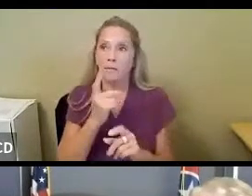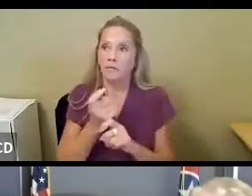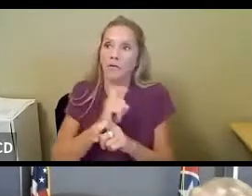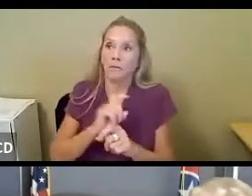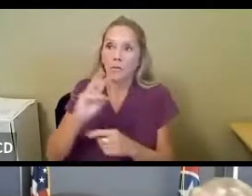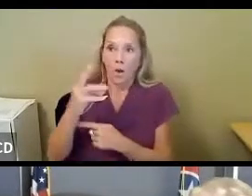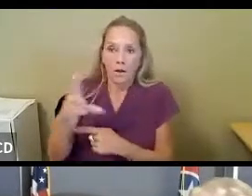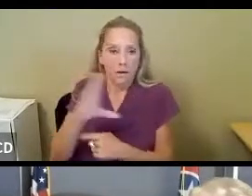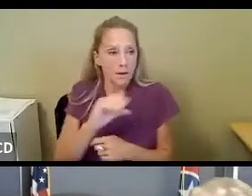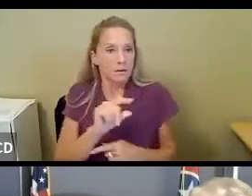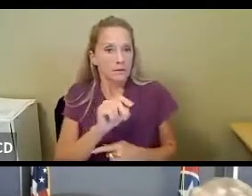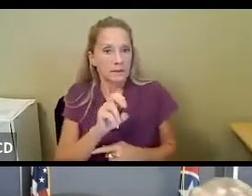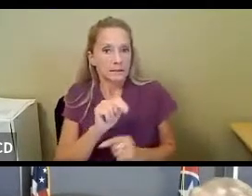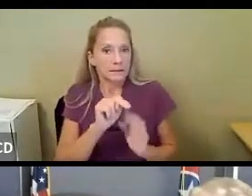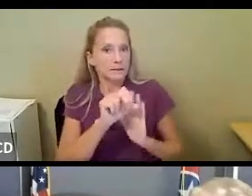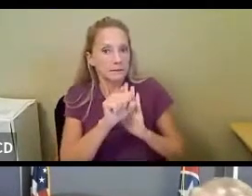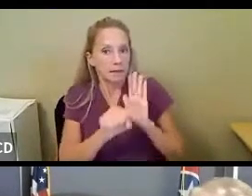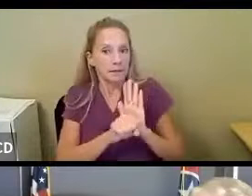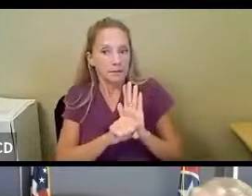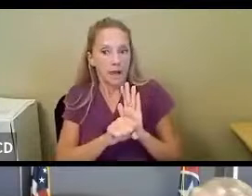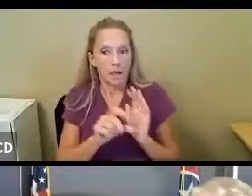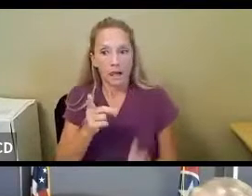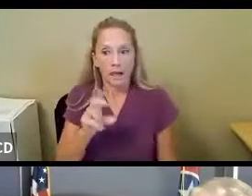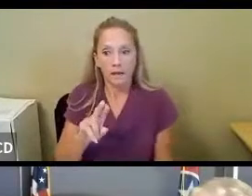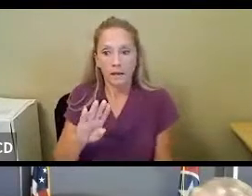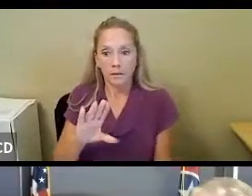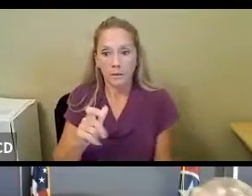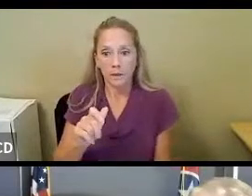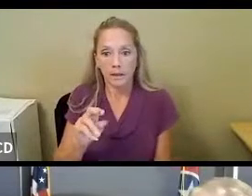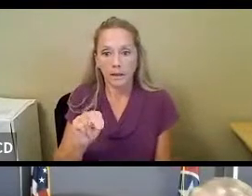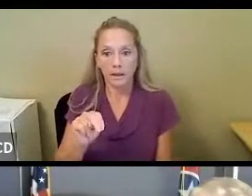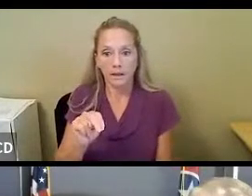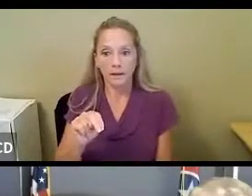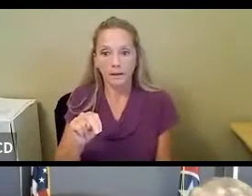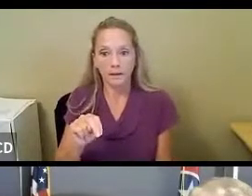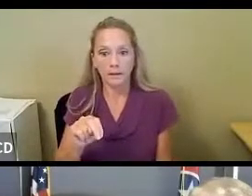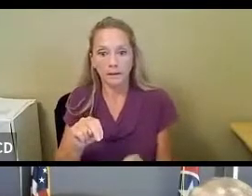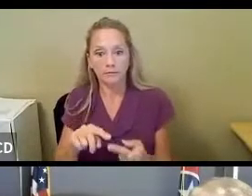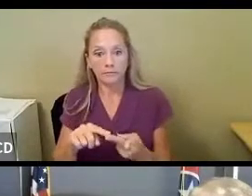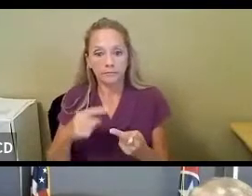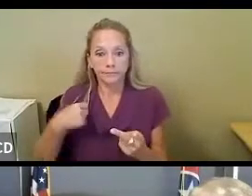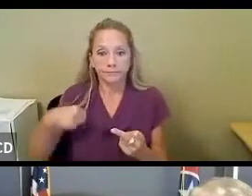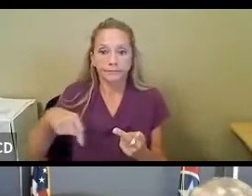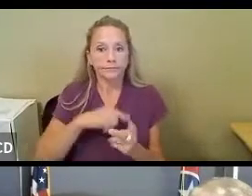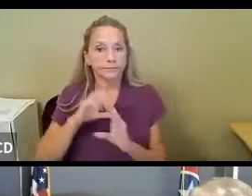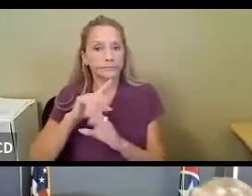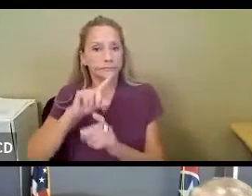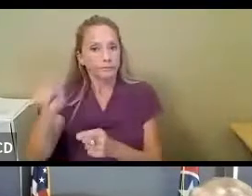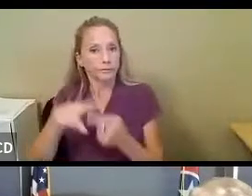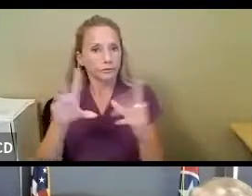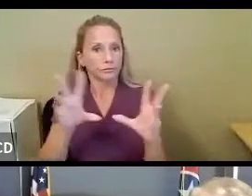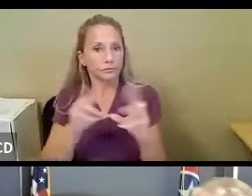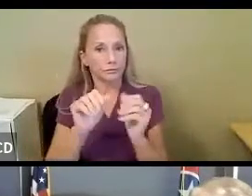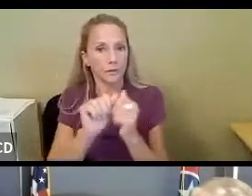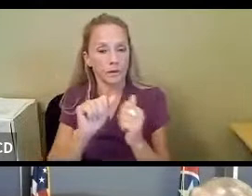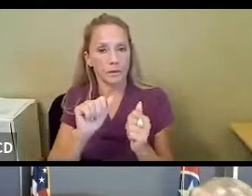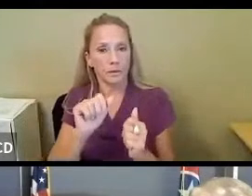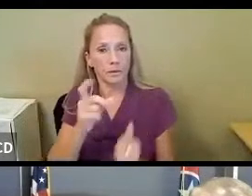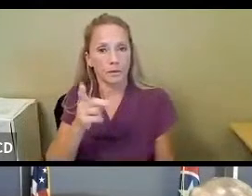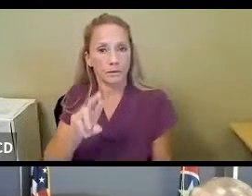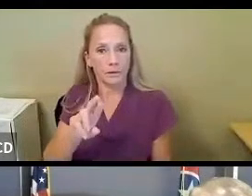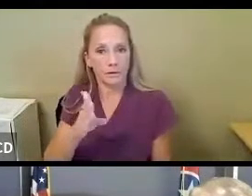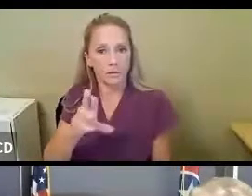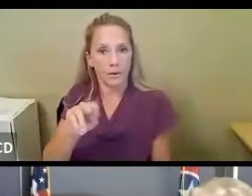Dr. Buchanan and Dr. Shamia and Mayor Jacobs and I were all at this meeting with Dr. Birx, and she did speak